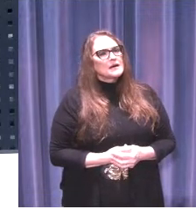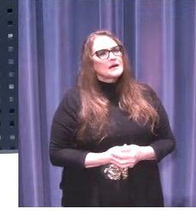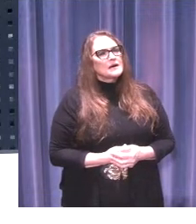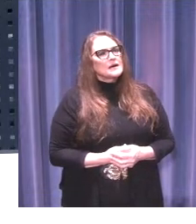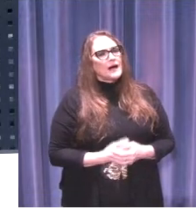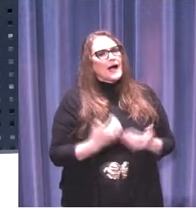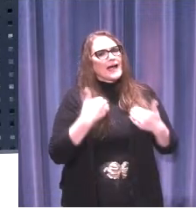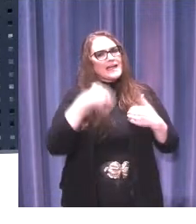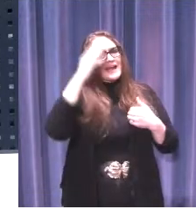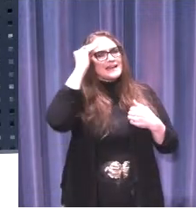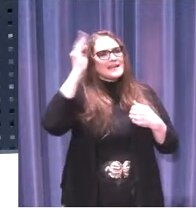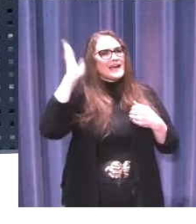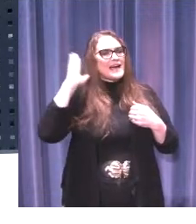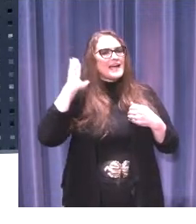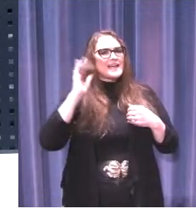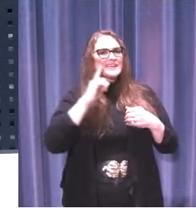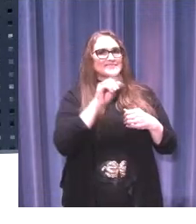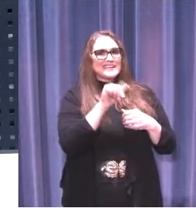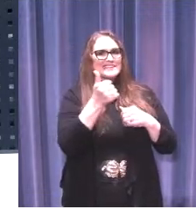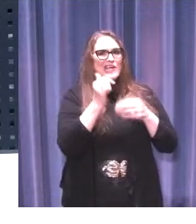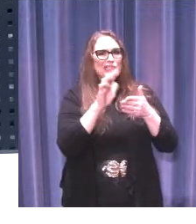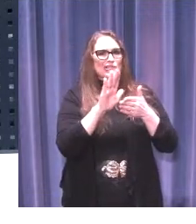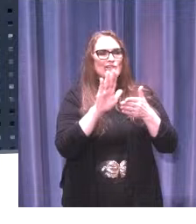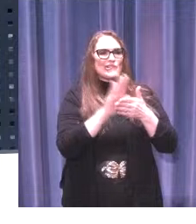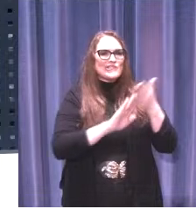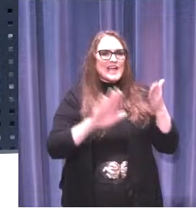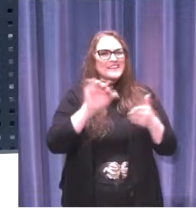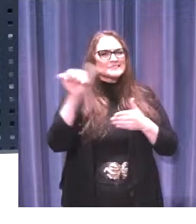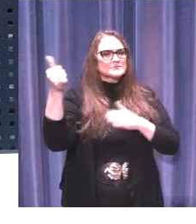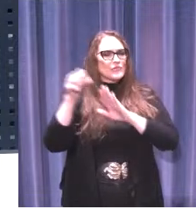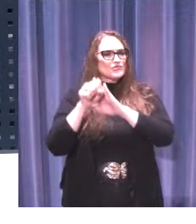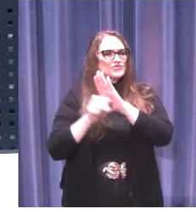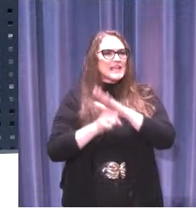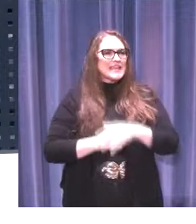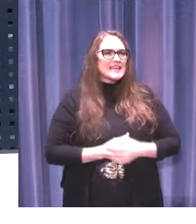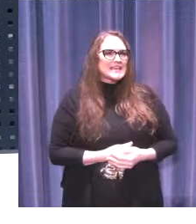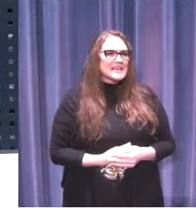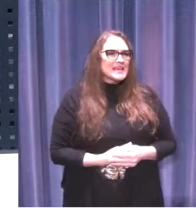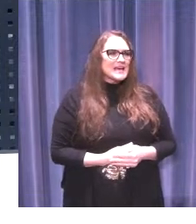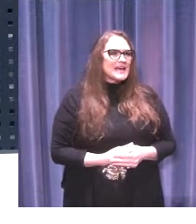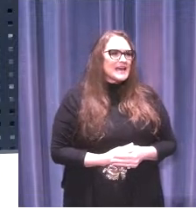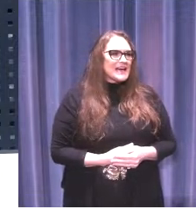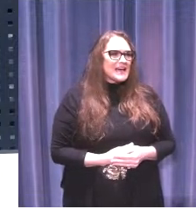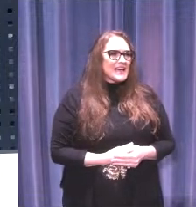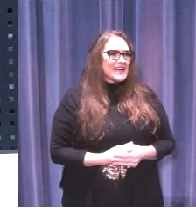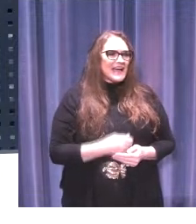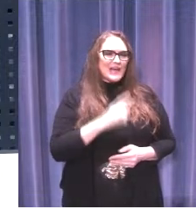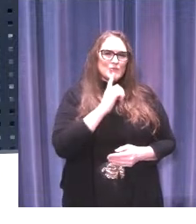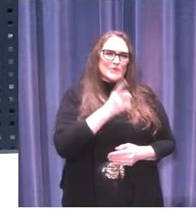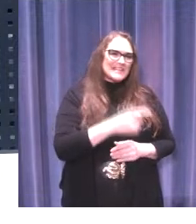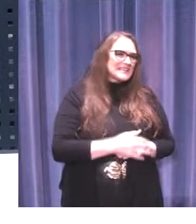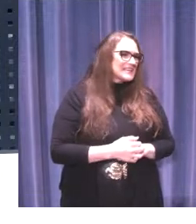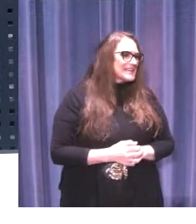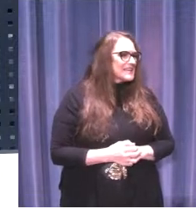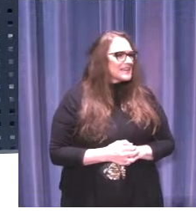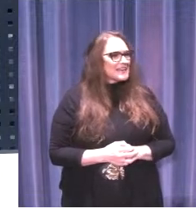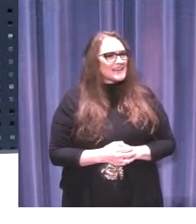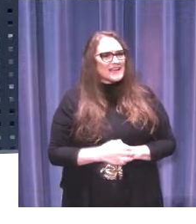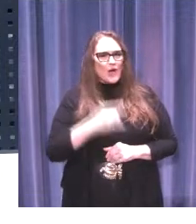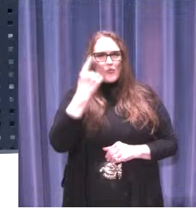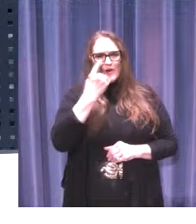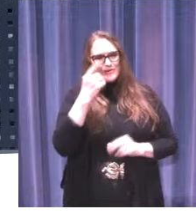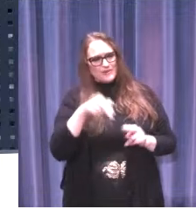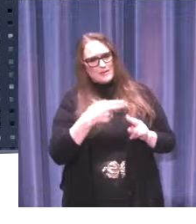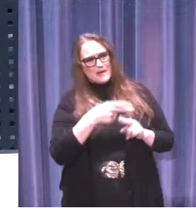I had a guy in another college in another state that I really wondered